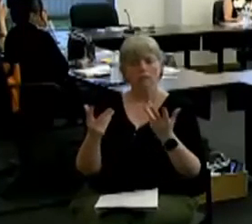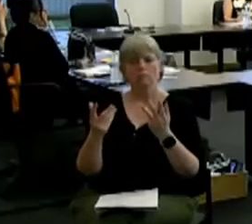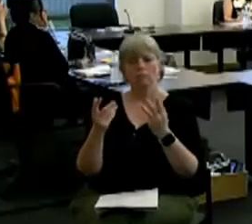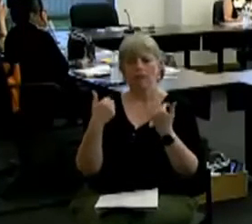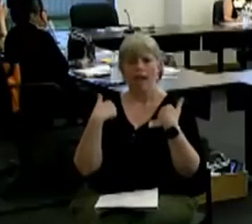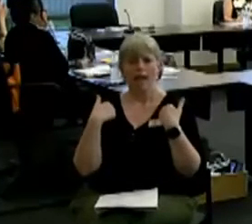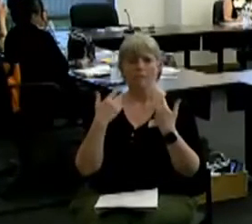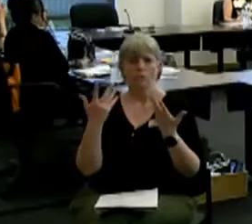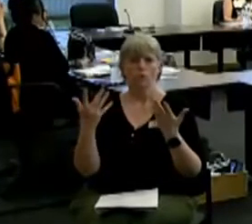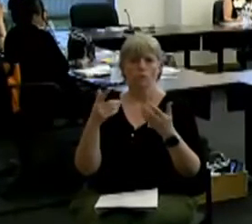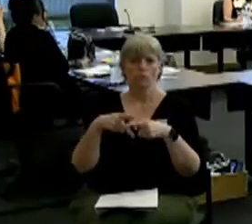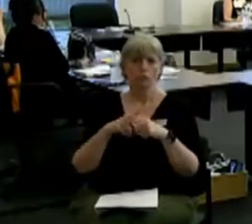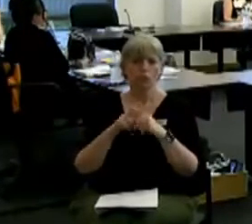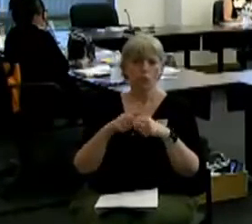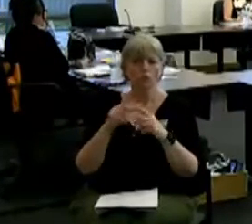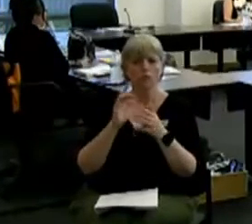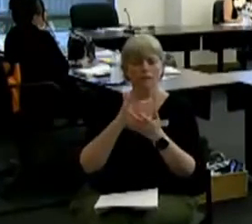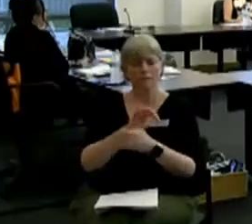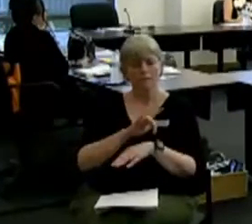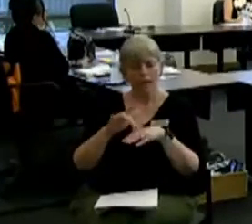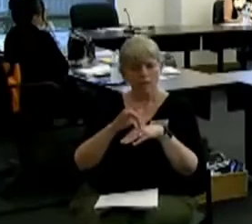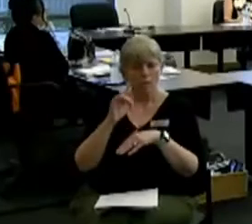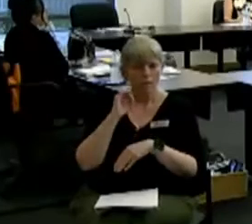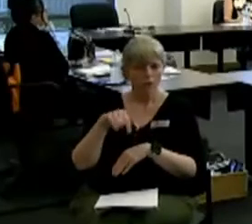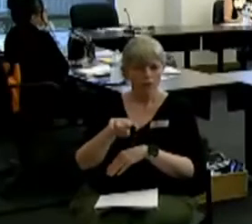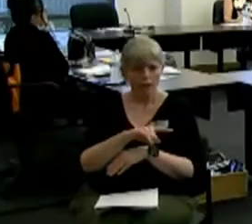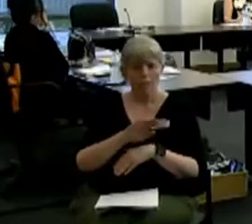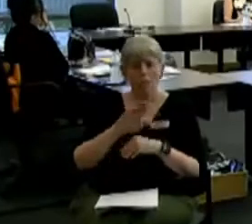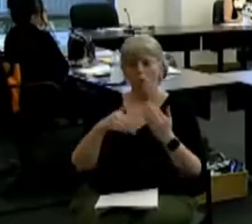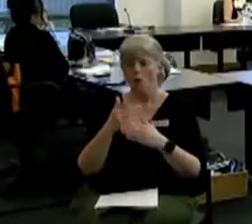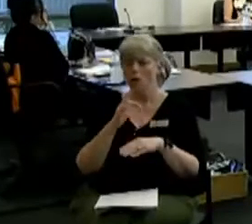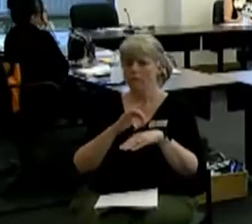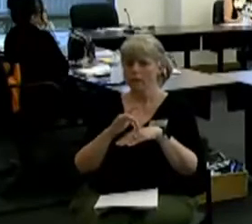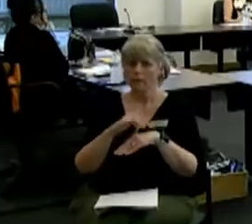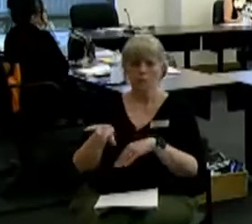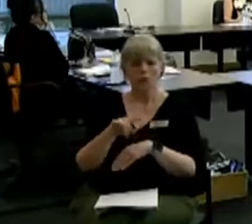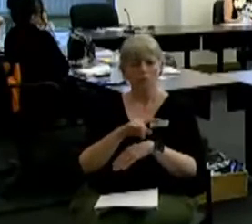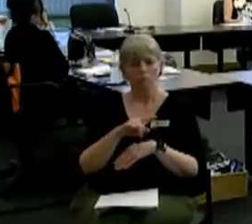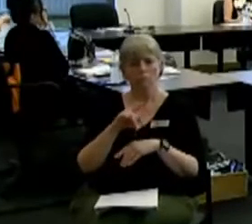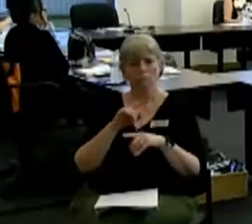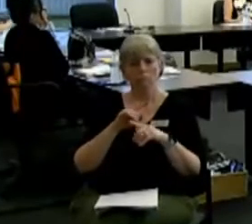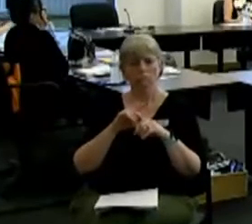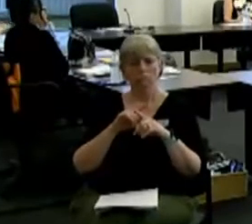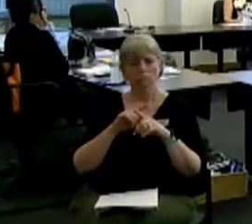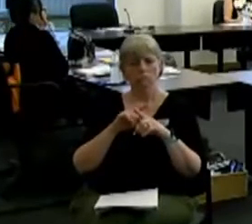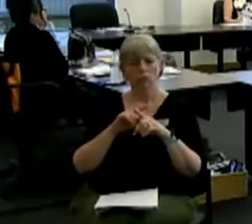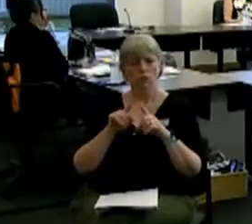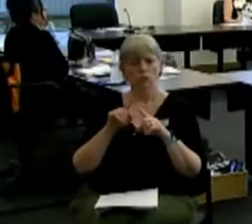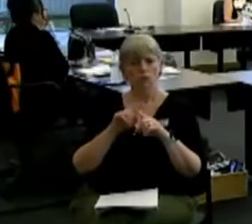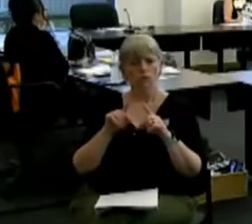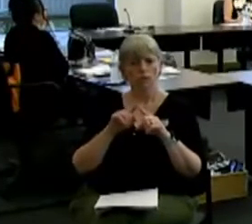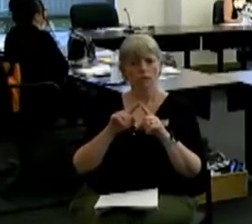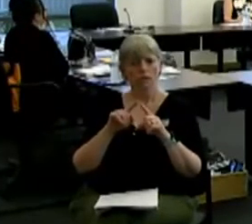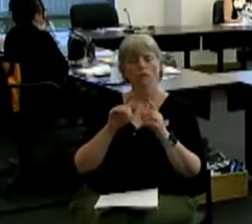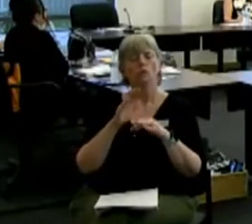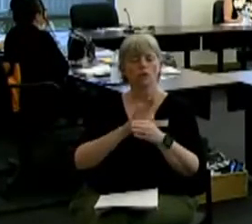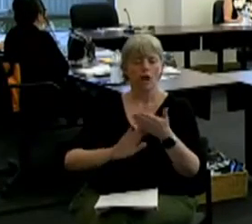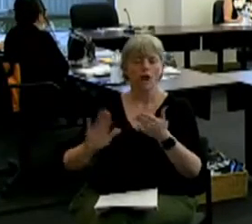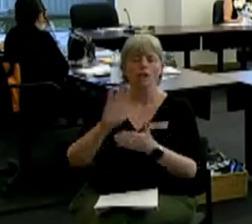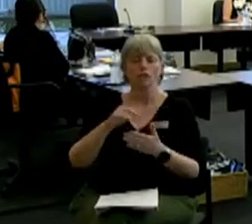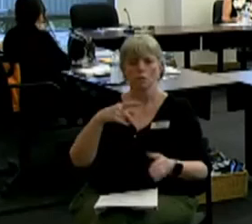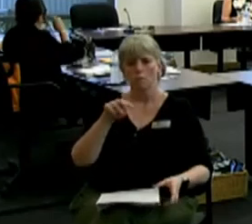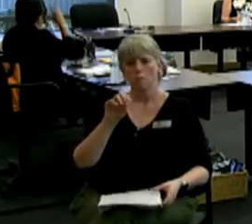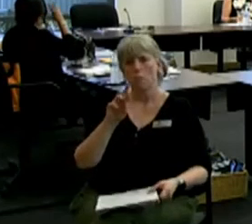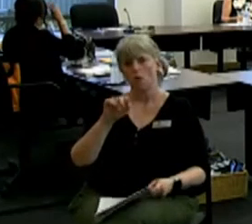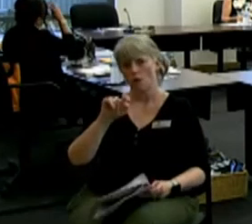they've got those tools available to them, and they're all available within the college's portal.